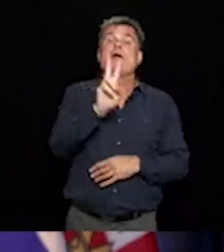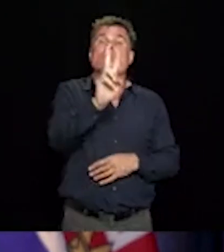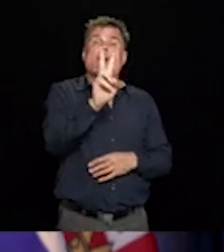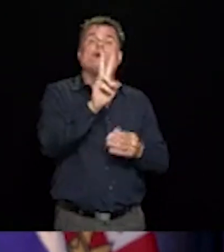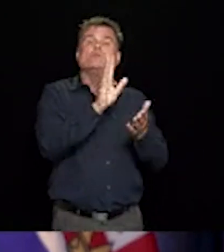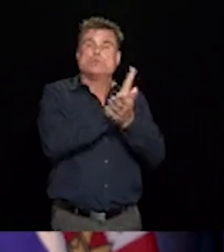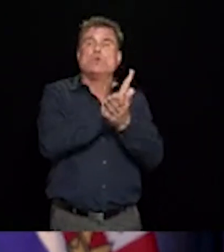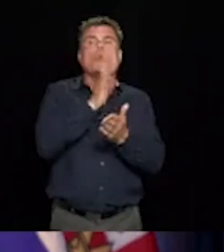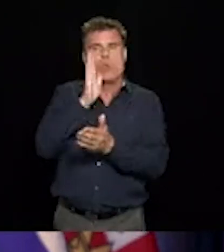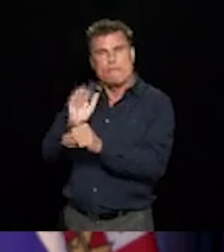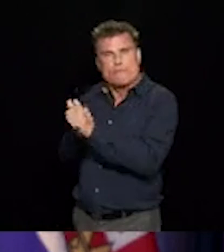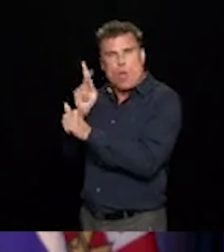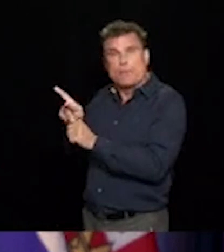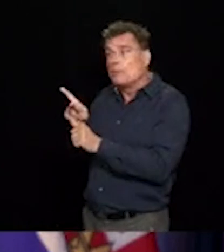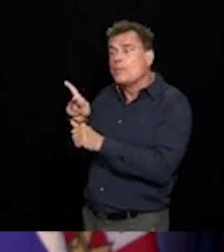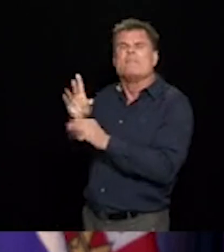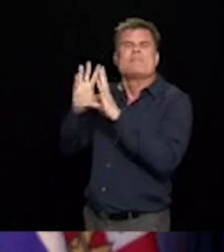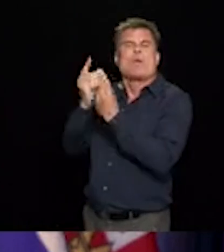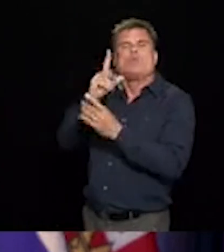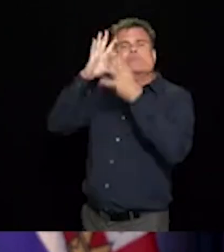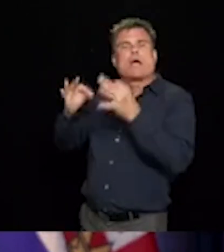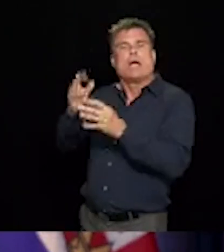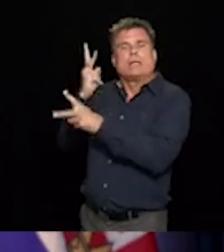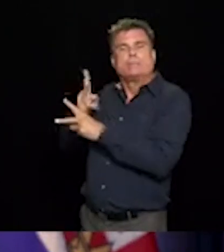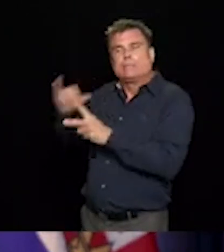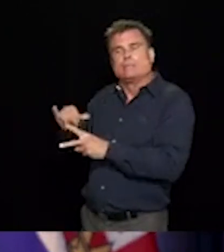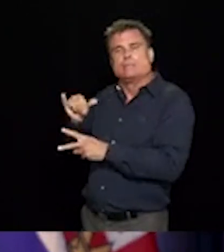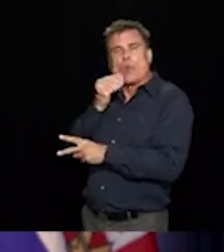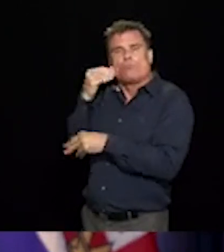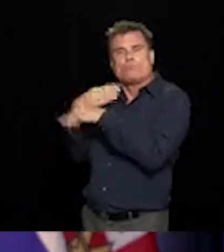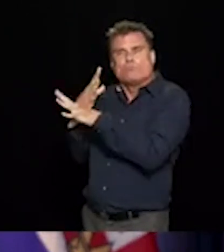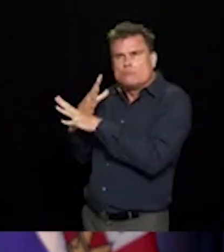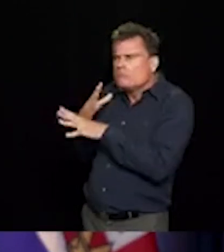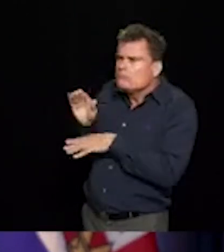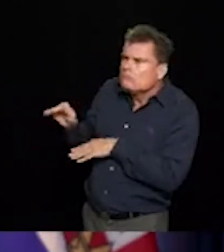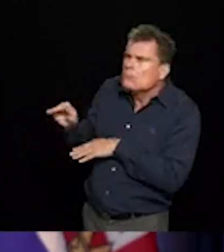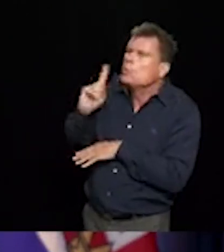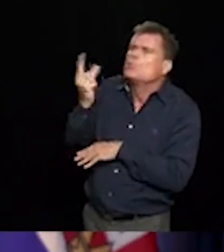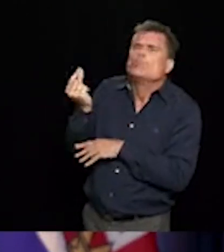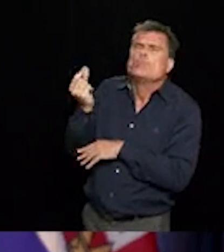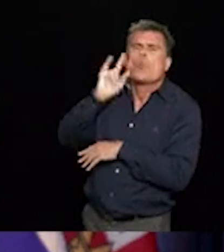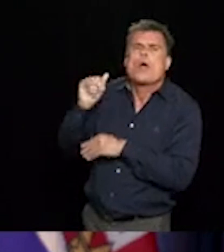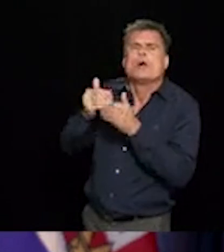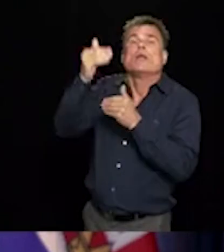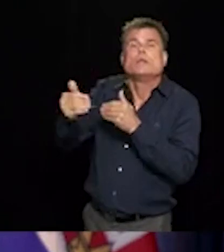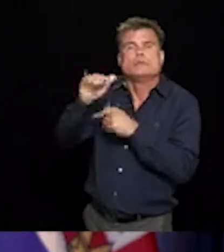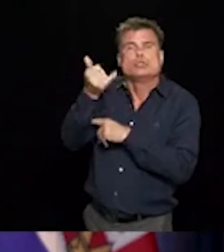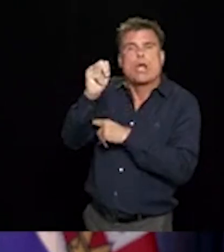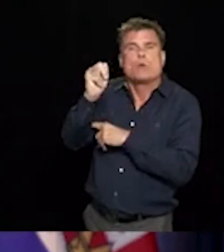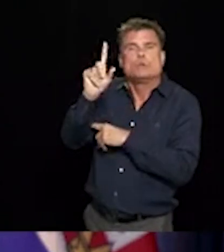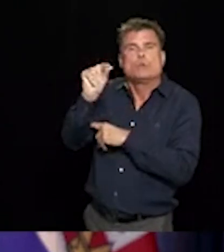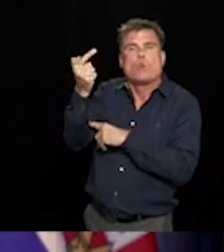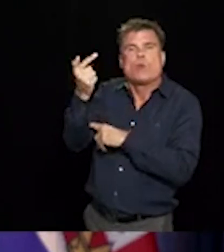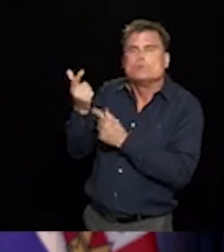months, actively monitoring under the leadership of Dr. Bonnie Henry and our entire public health care system, keeping people safe